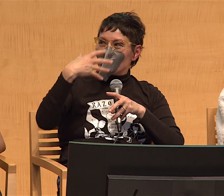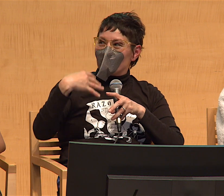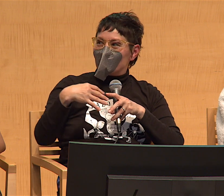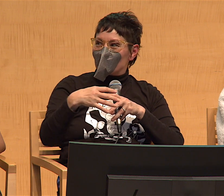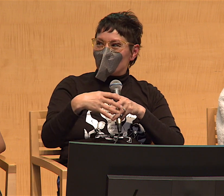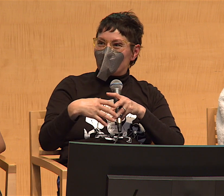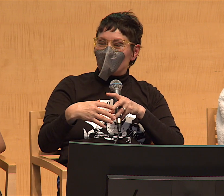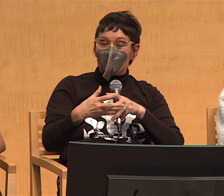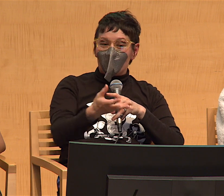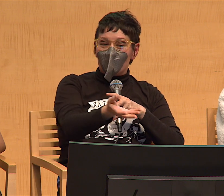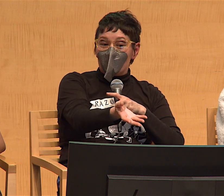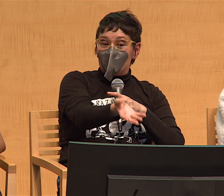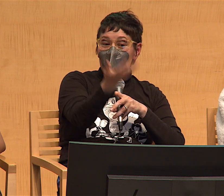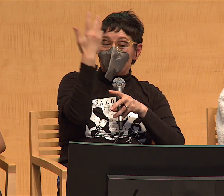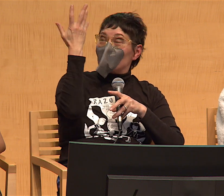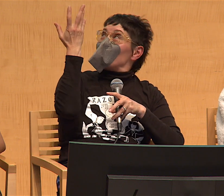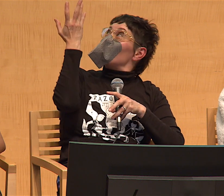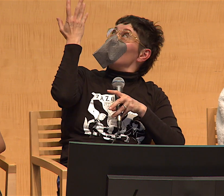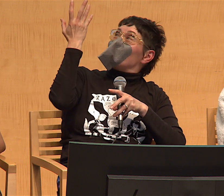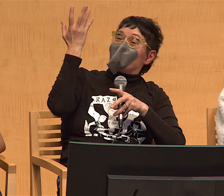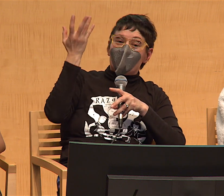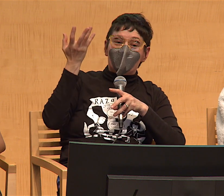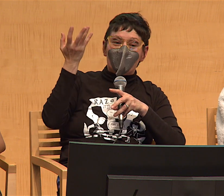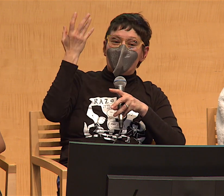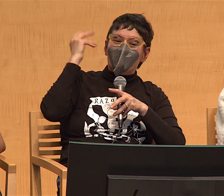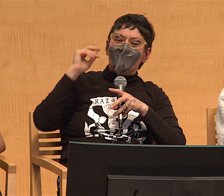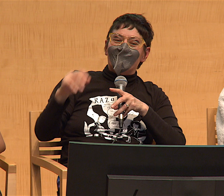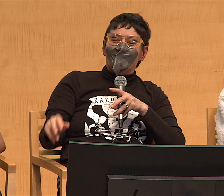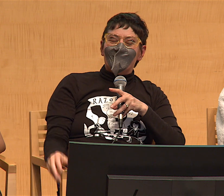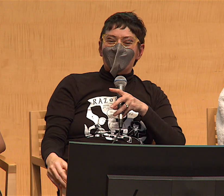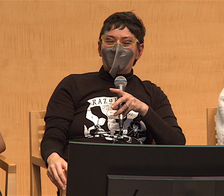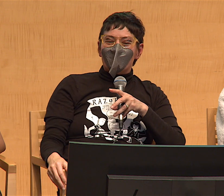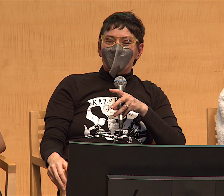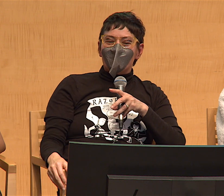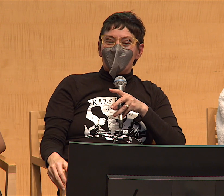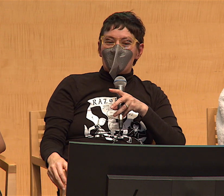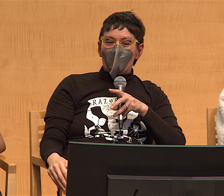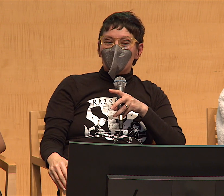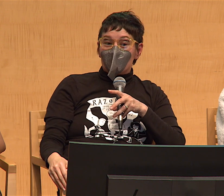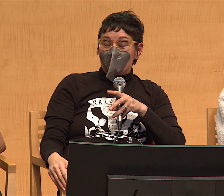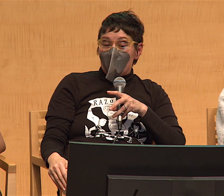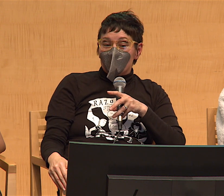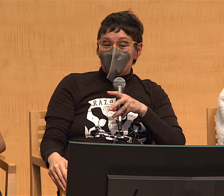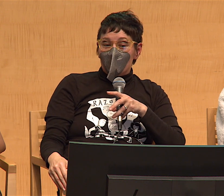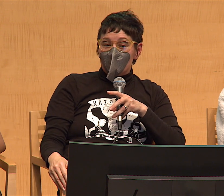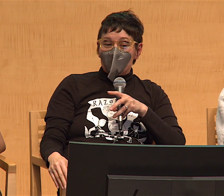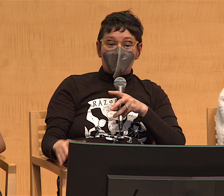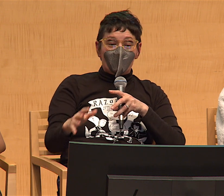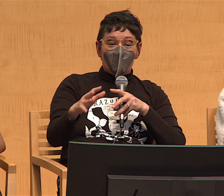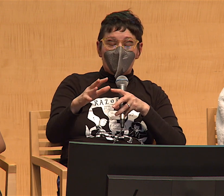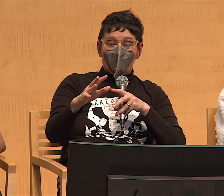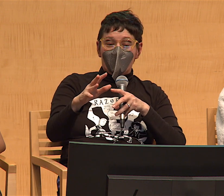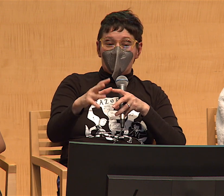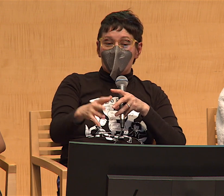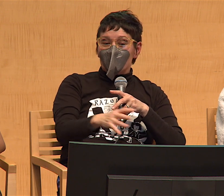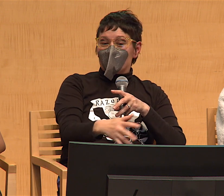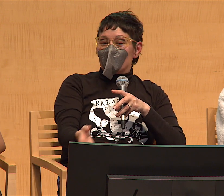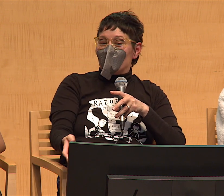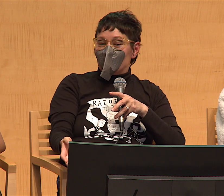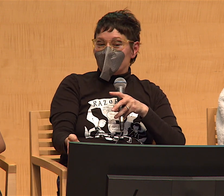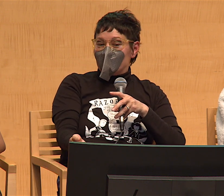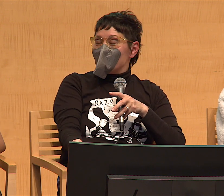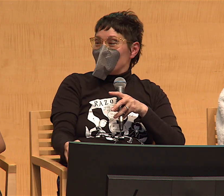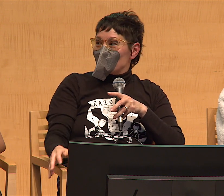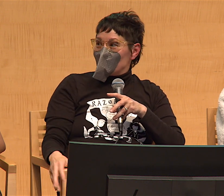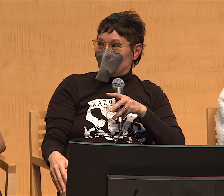what the story is or whatever. So like when I was doing this dirty produce stuff, I mean, there, like my publisher was asking me questions because I'm like, okay, well, this is